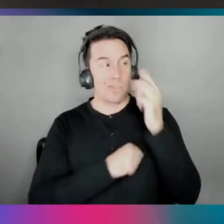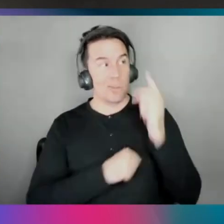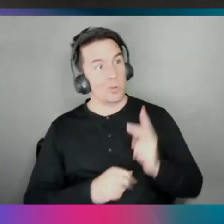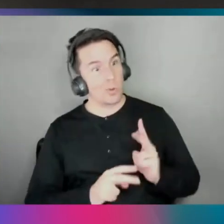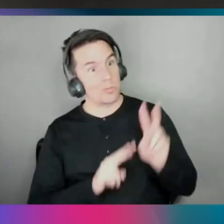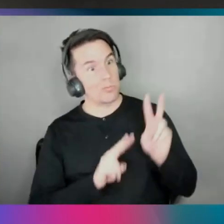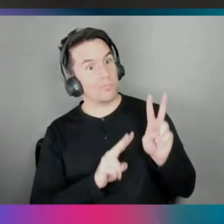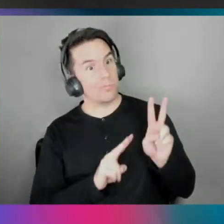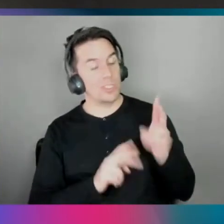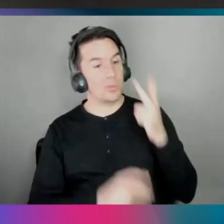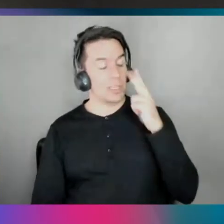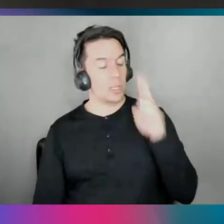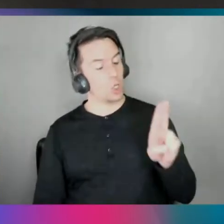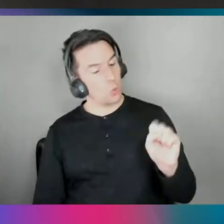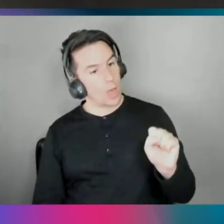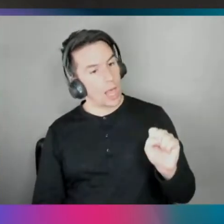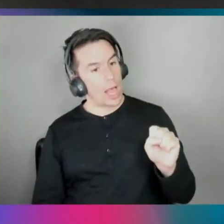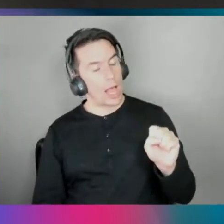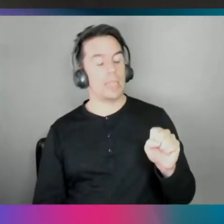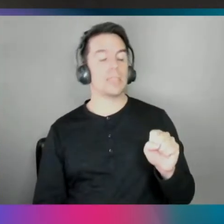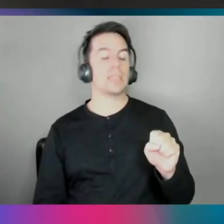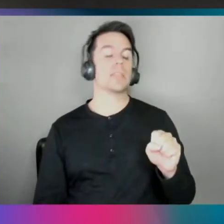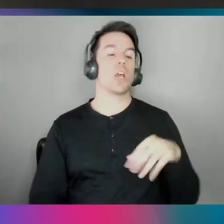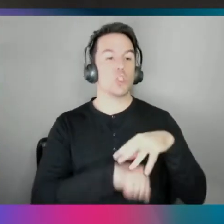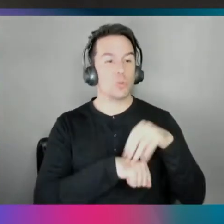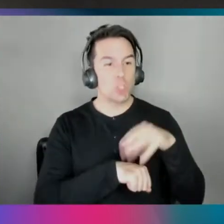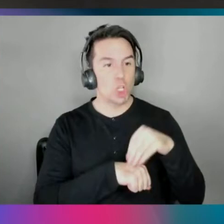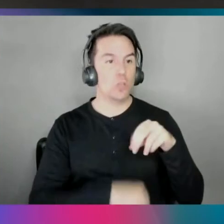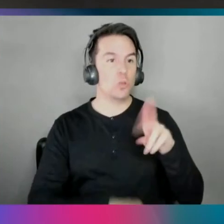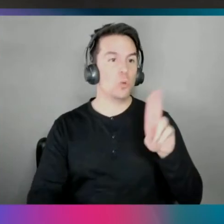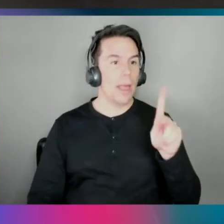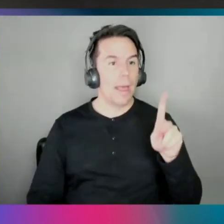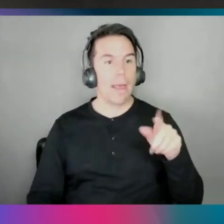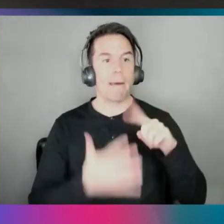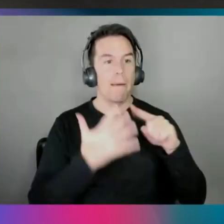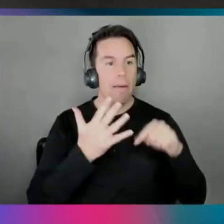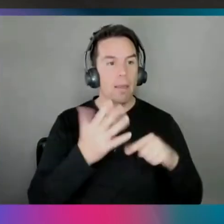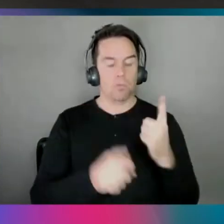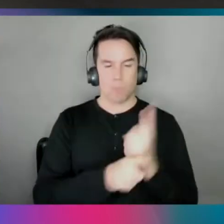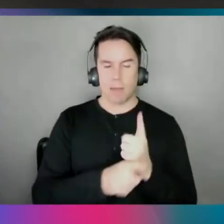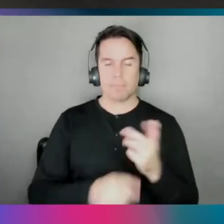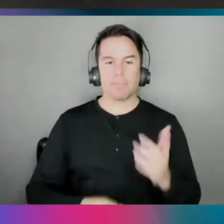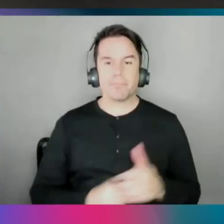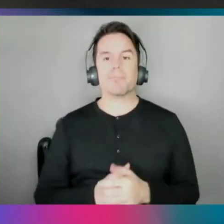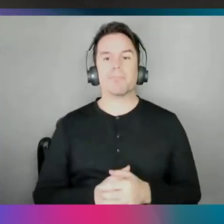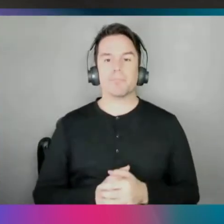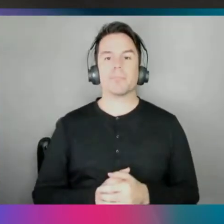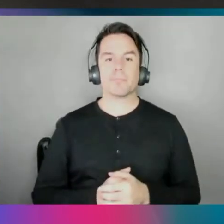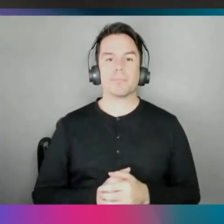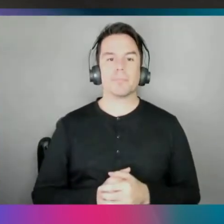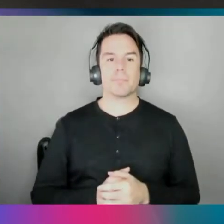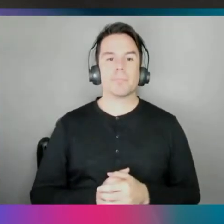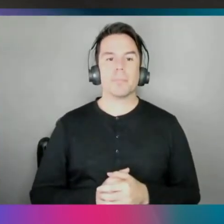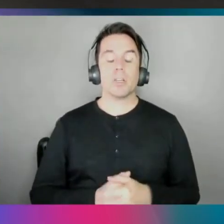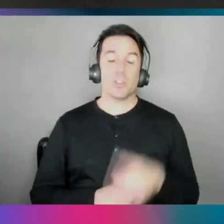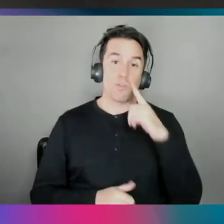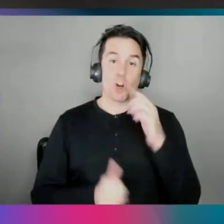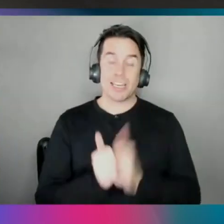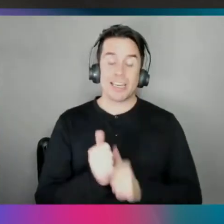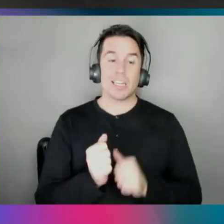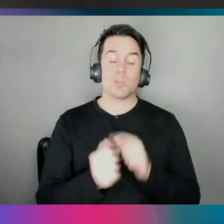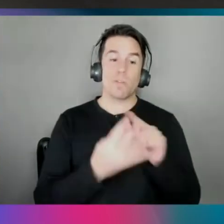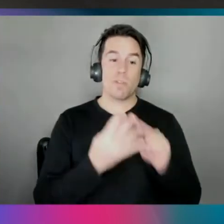Switzerland Exactly, and France, exactly. So UK. Out of that, for each one of those, we're going to have a one-hot code